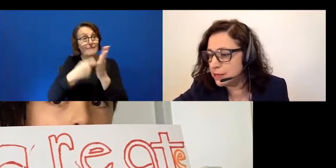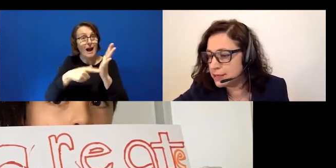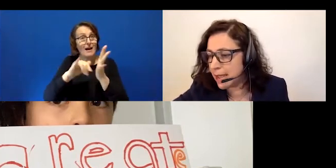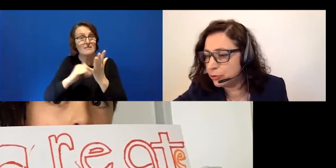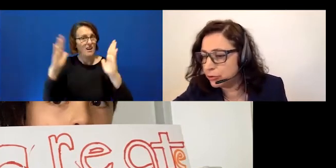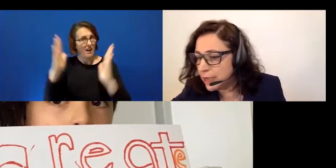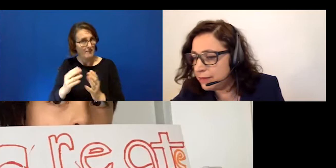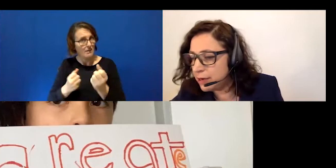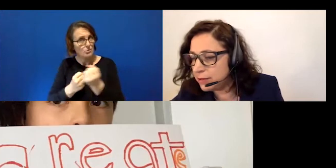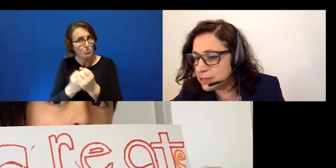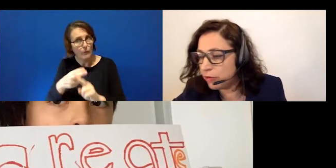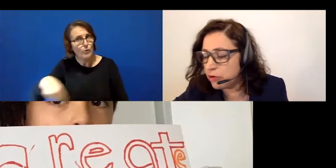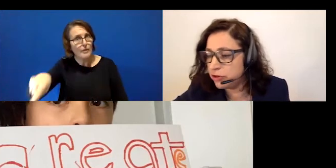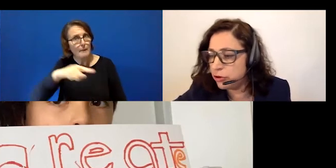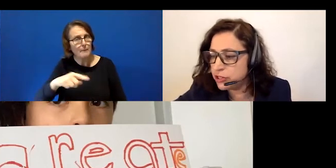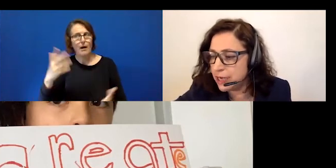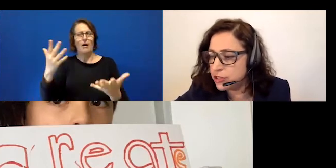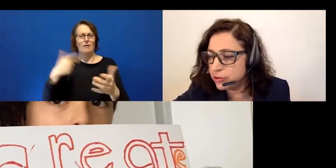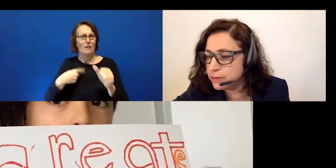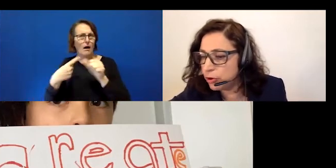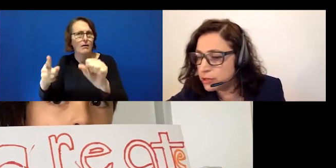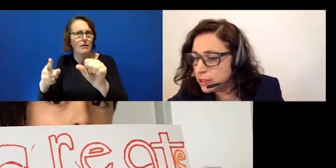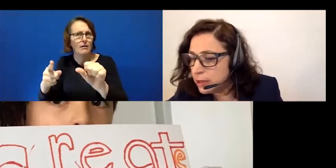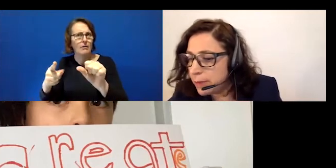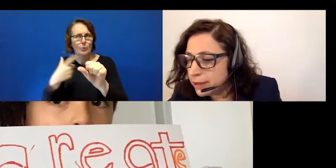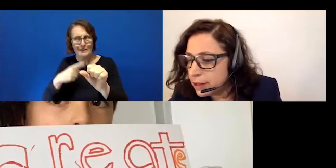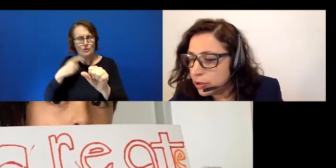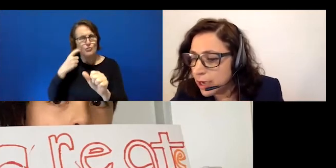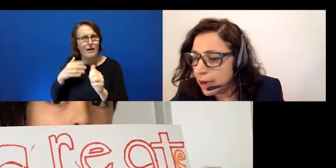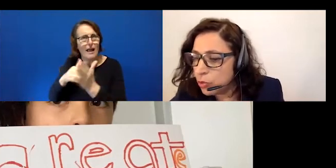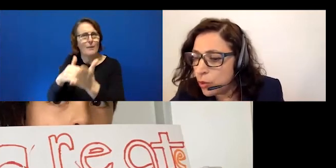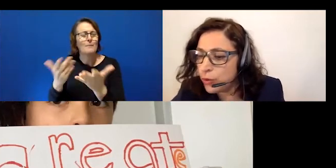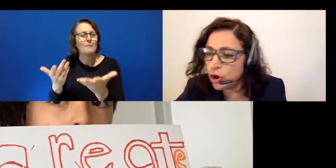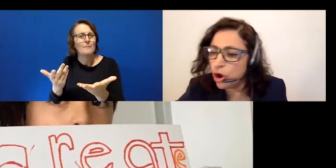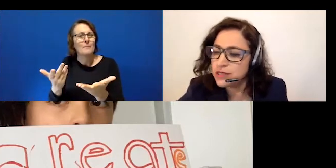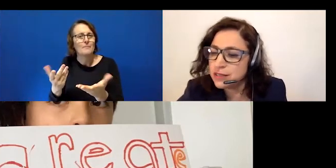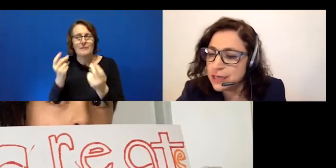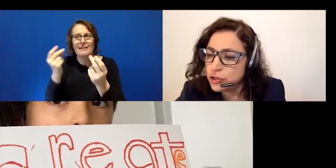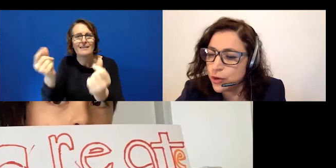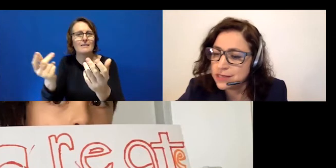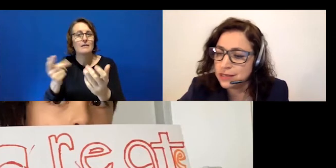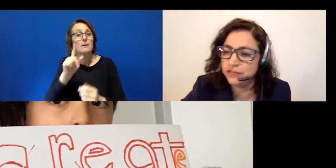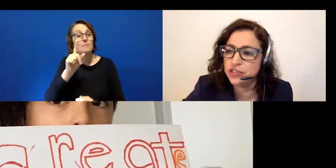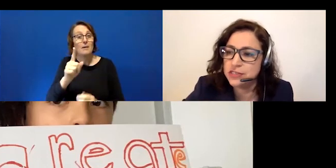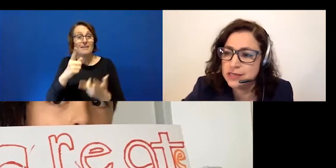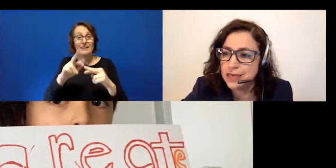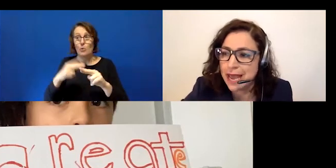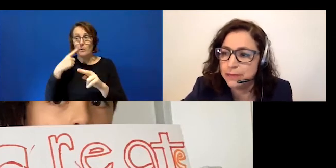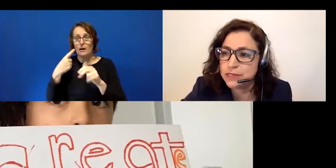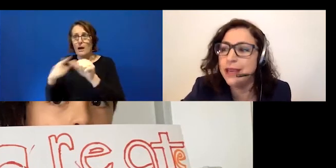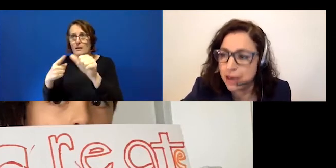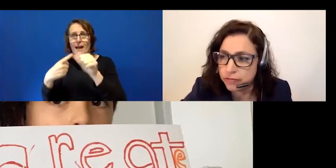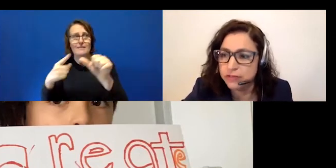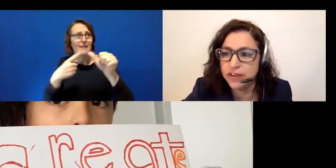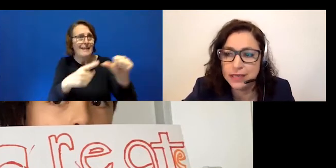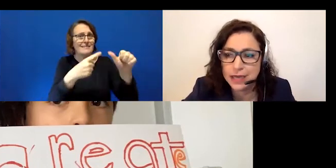recent example. And there's often an urgent need to respond. But when we're constantly addressing deficiencies and gaps